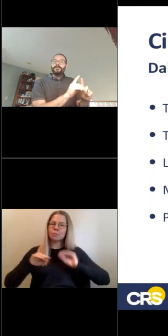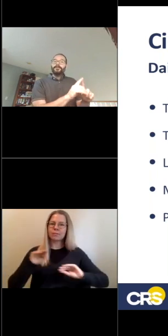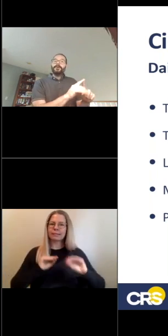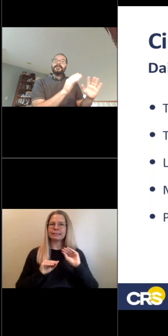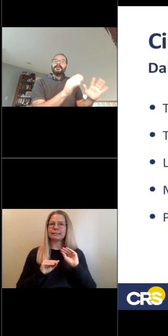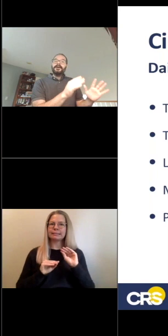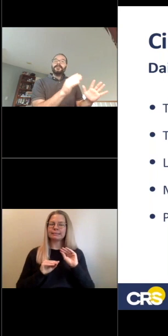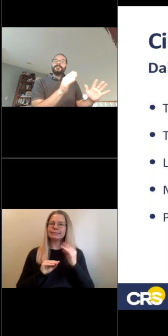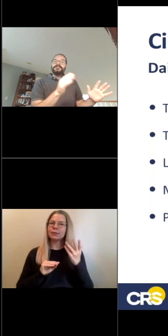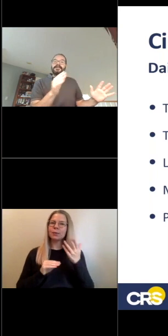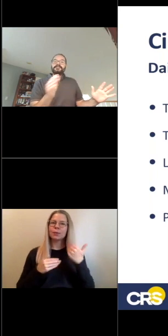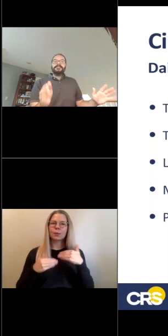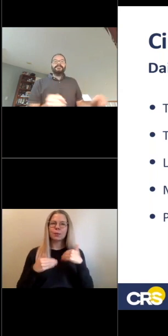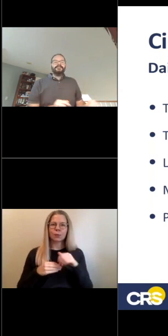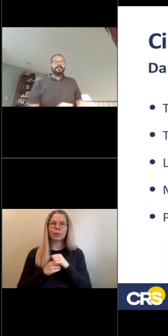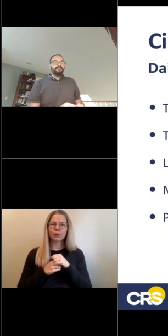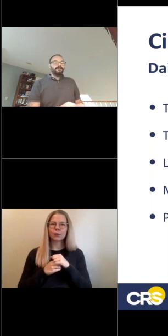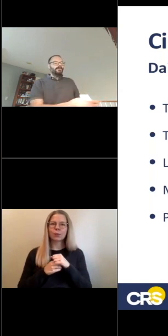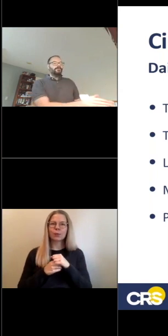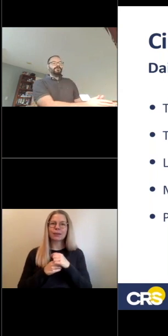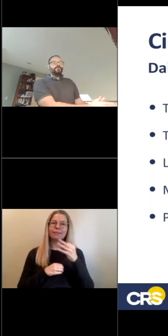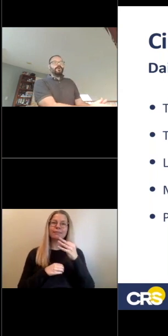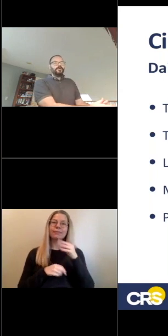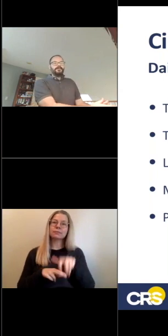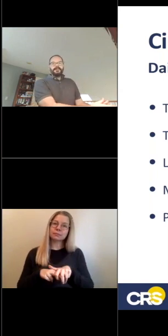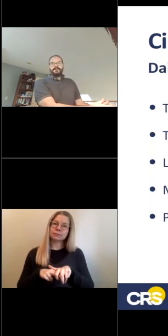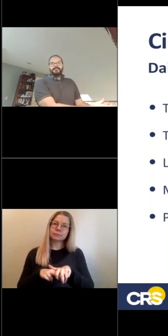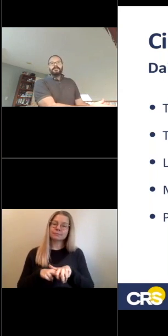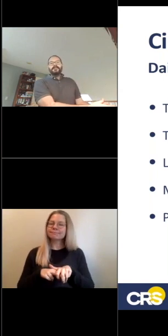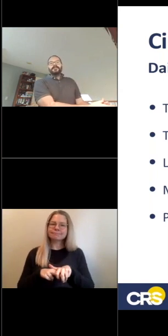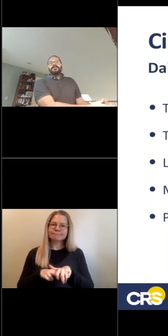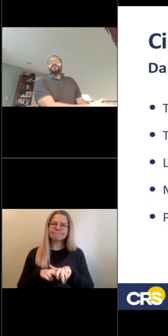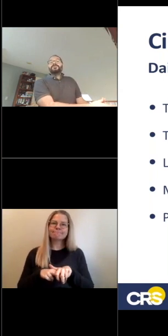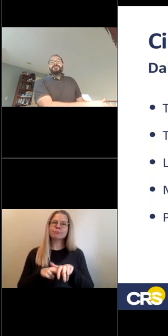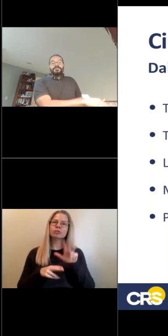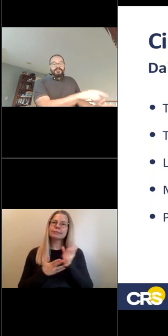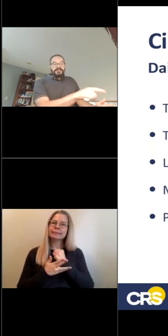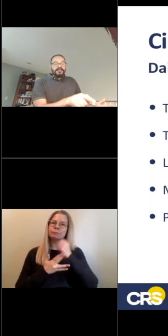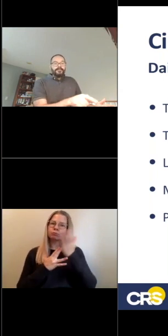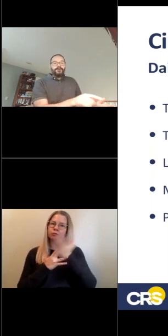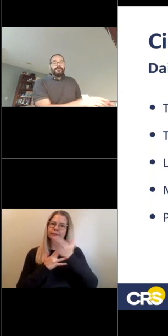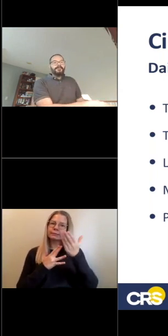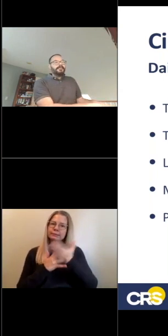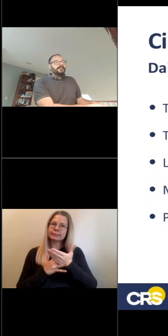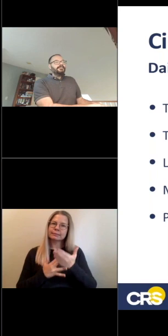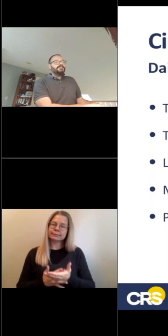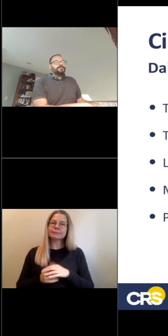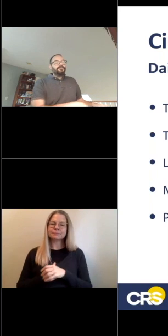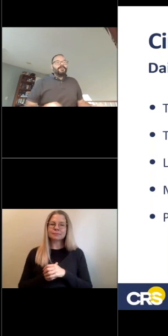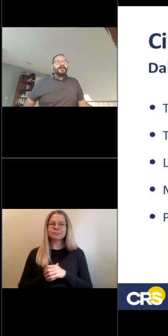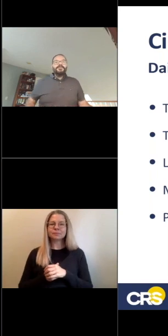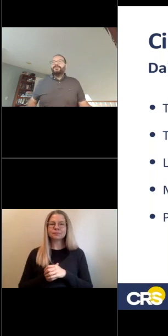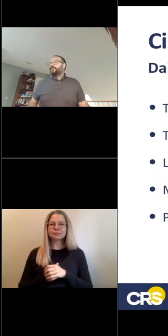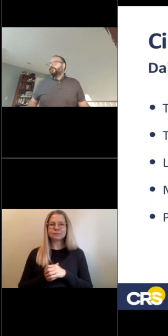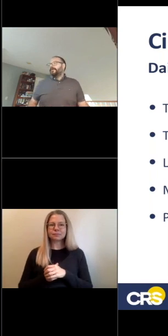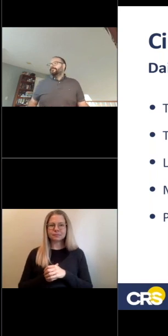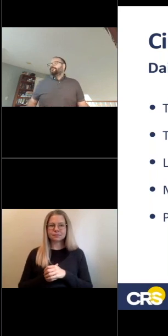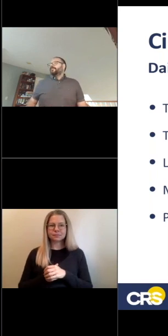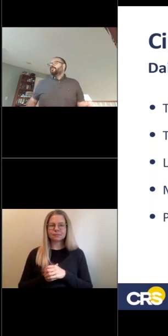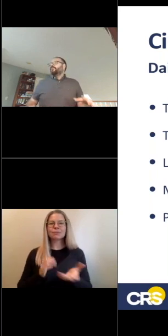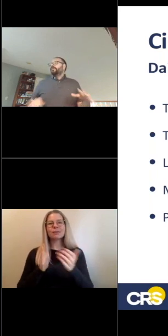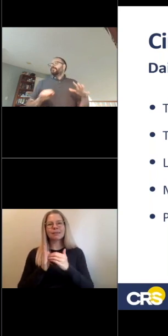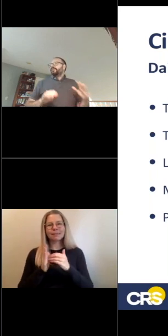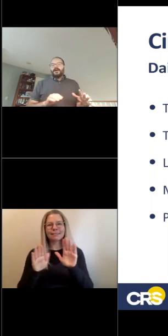here breaking up the sedentary time. What you want then, just to summarize, is to provide your